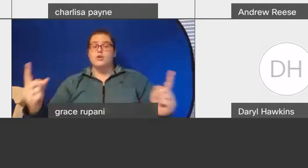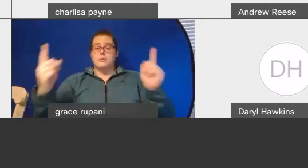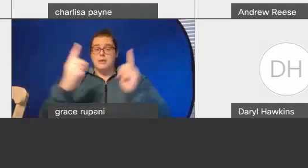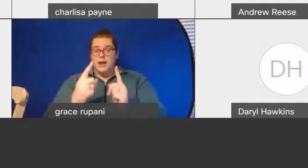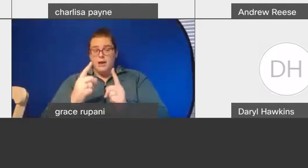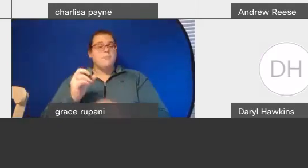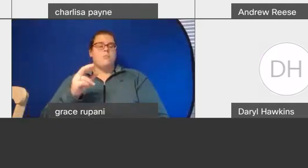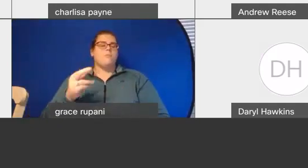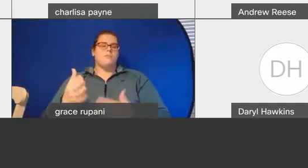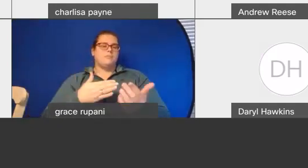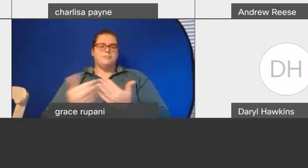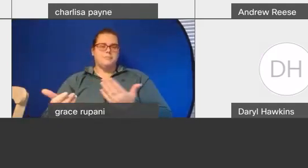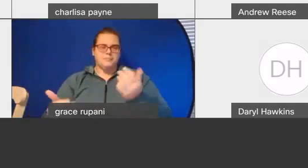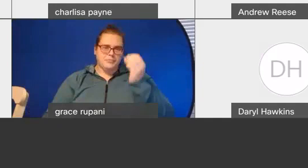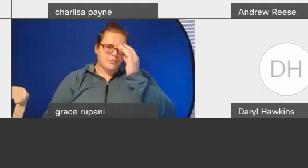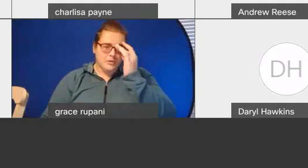is also